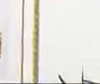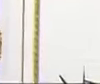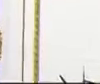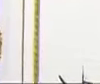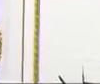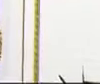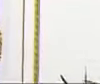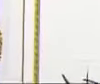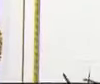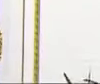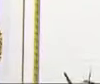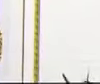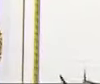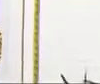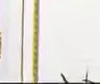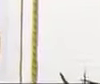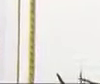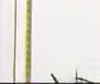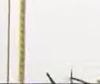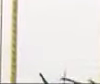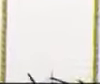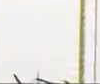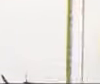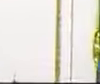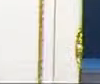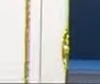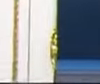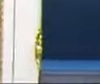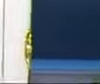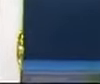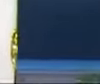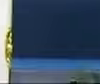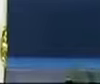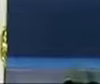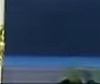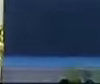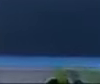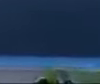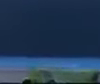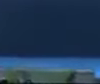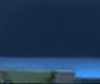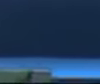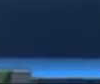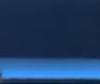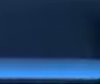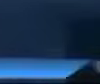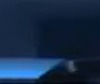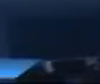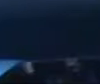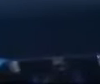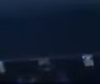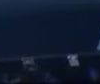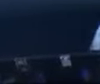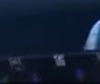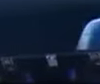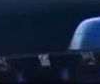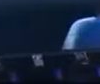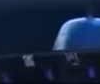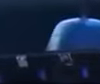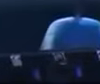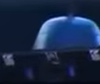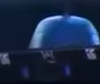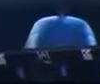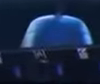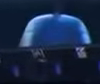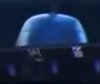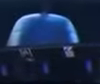There are no mountains without giants. No. The door that opens you to destiny will already have giants